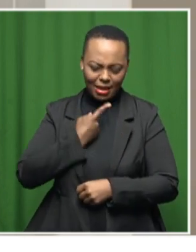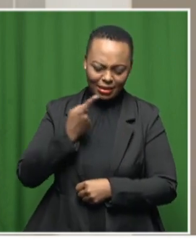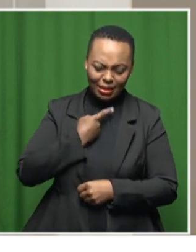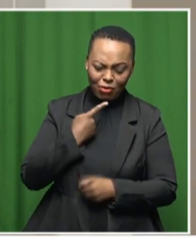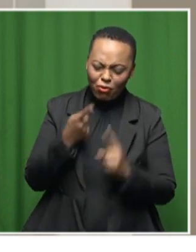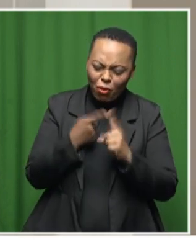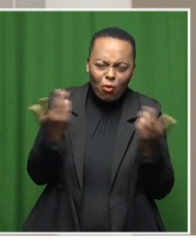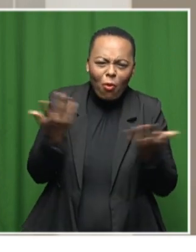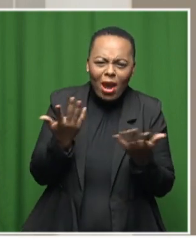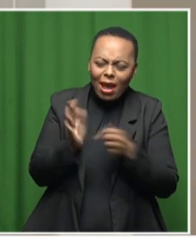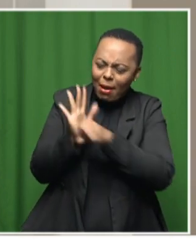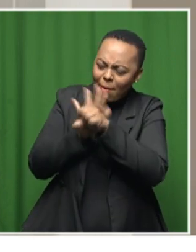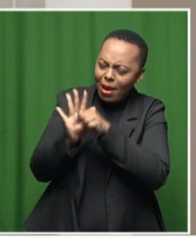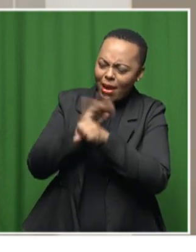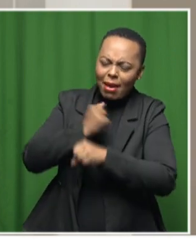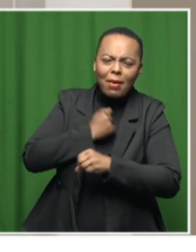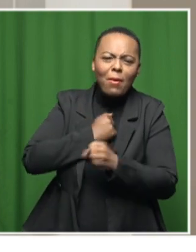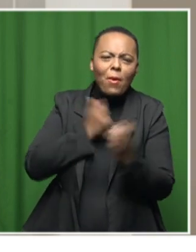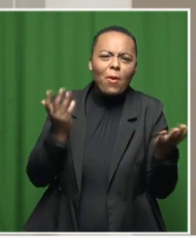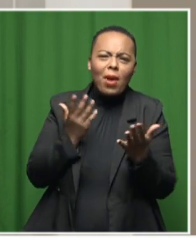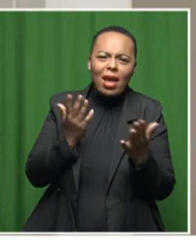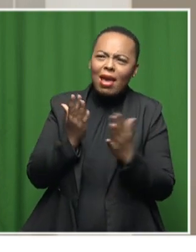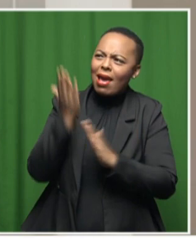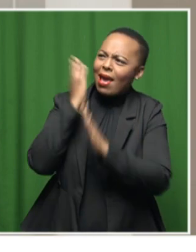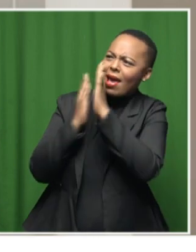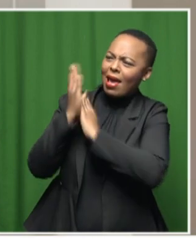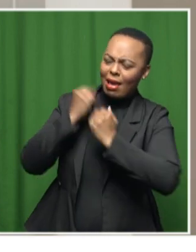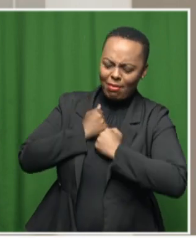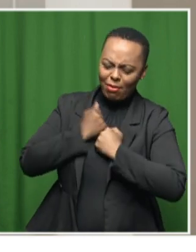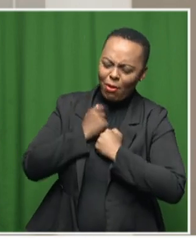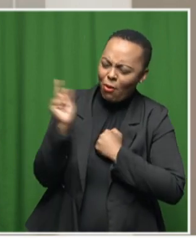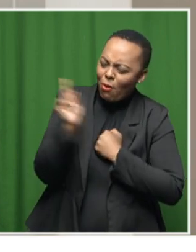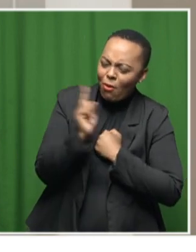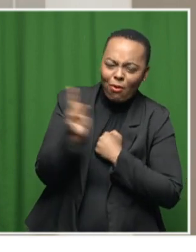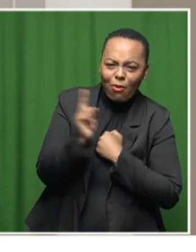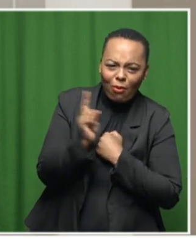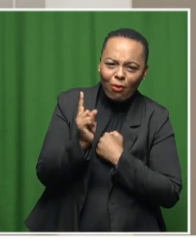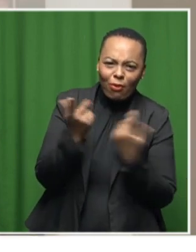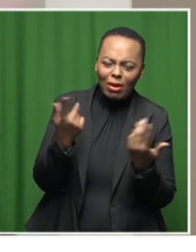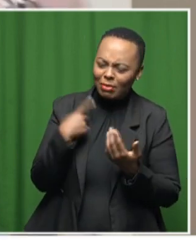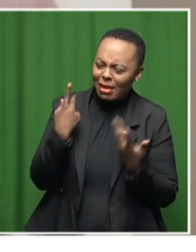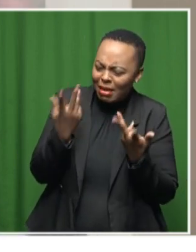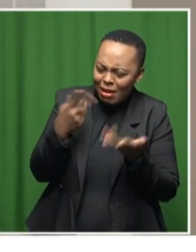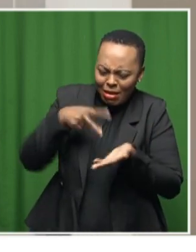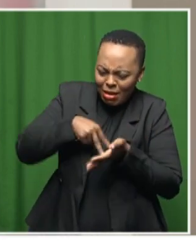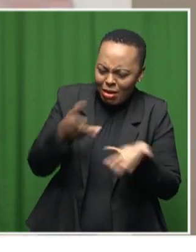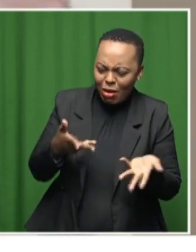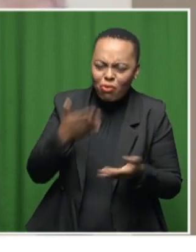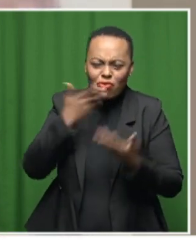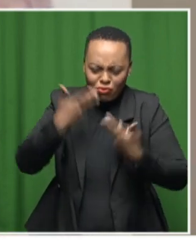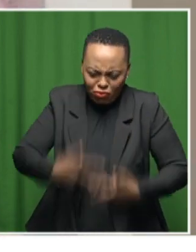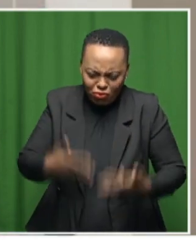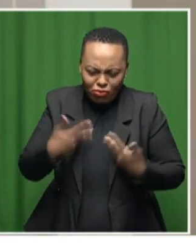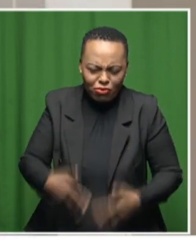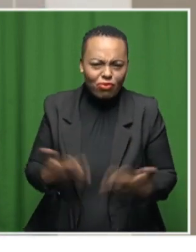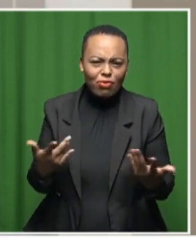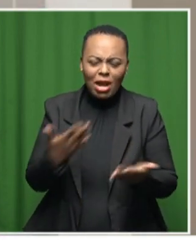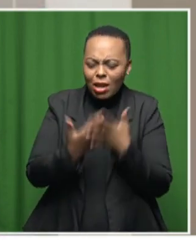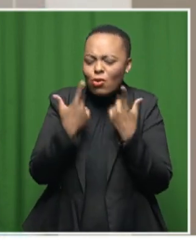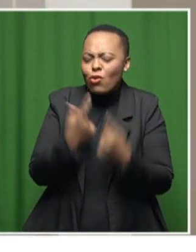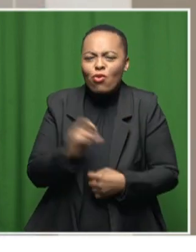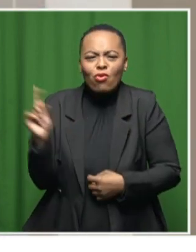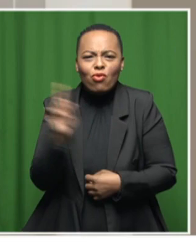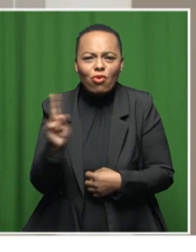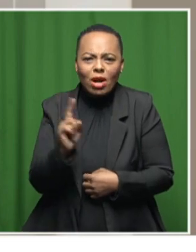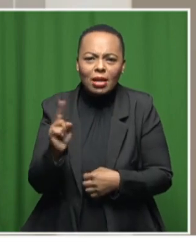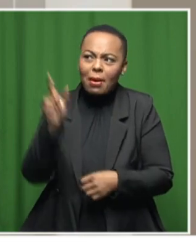come from? What do I stand for? And all the self-help books out there were, who are you can do this. But no